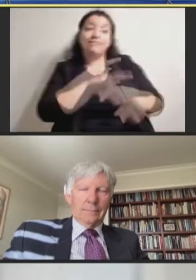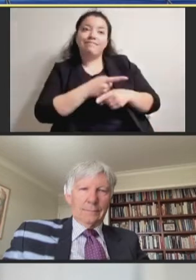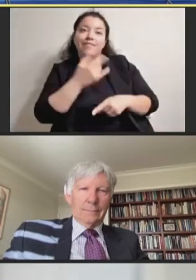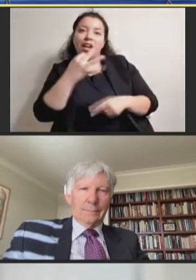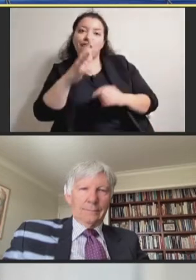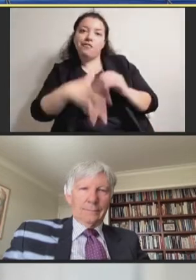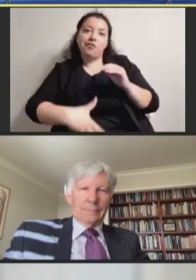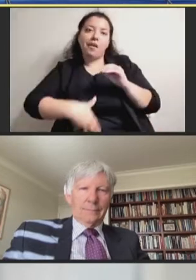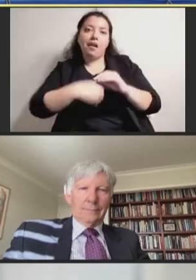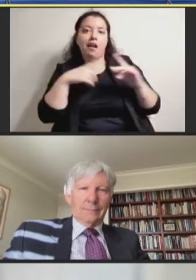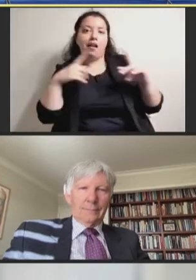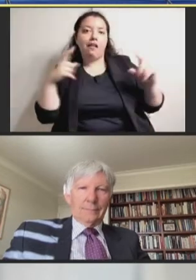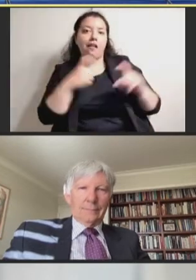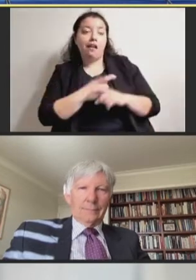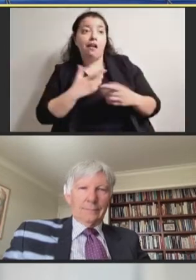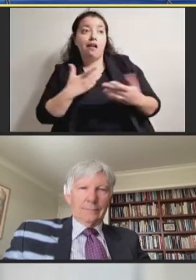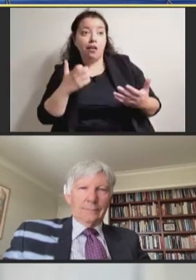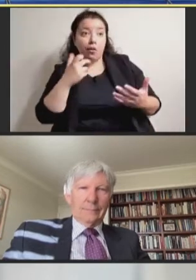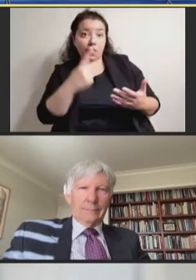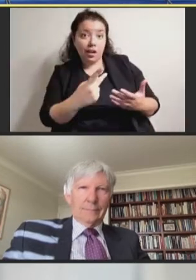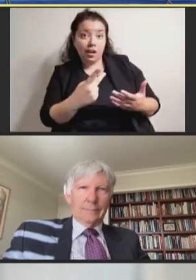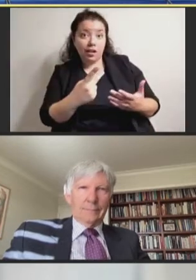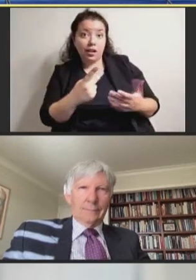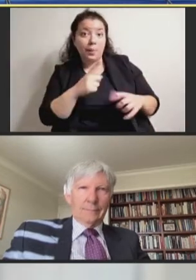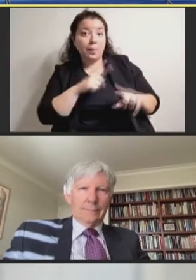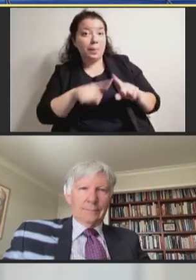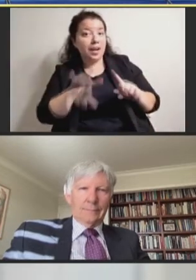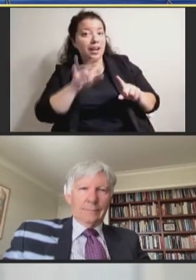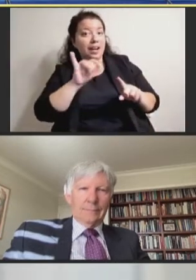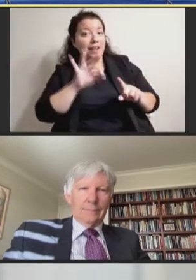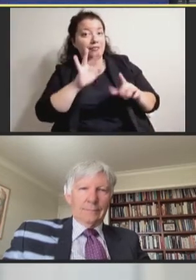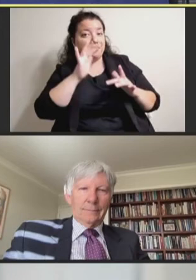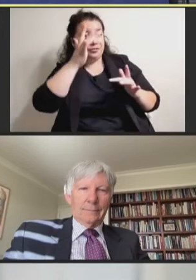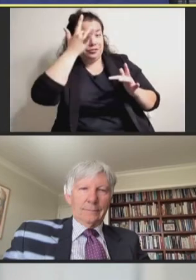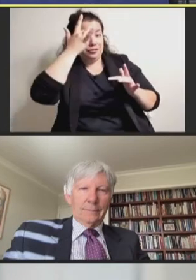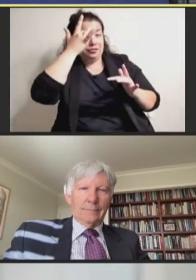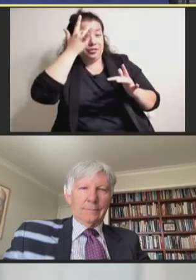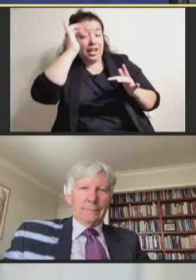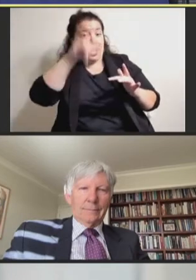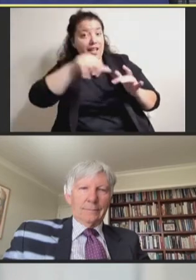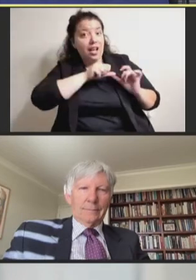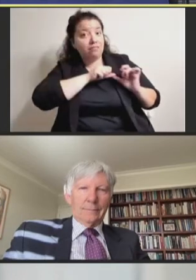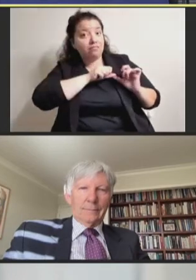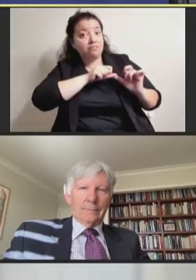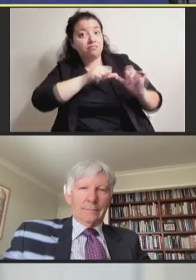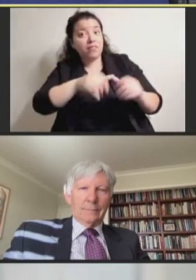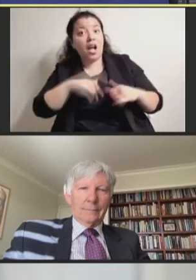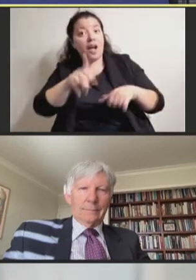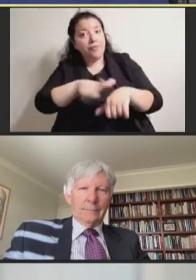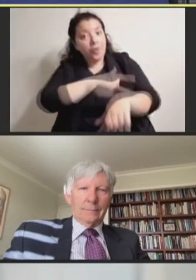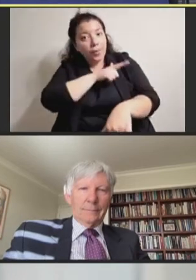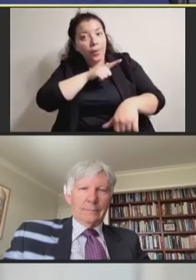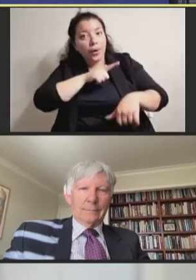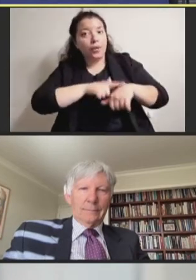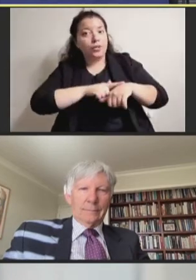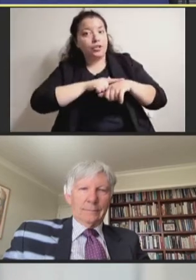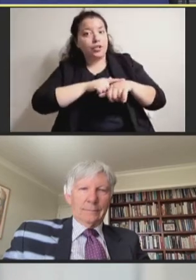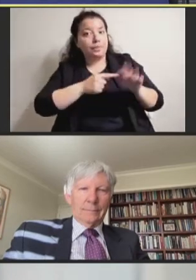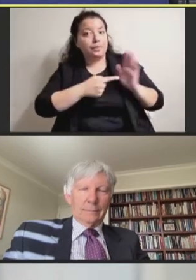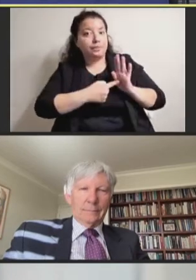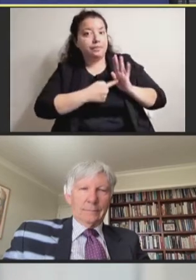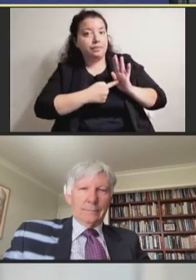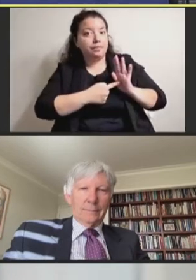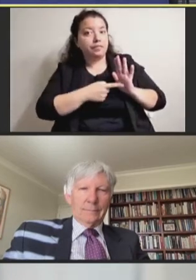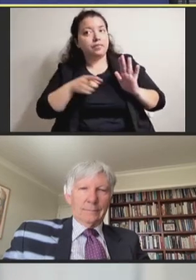what is your risk for developing ongoing symptoms, beyond that COVID infection? Is that modified by prior vaccination